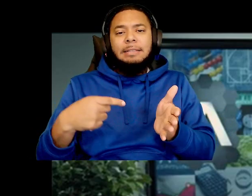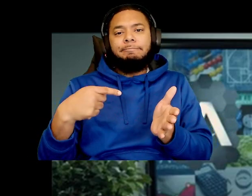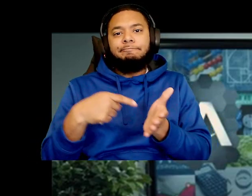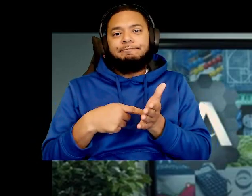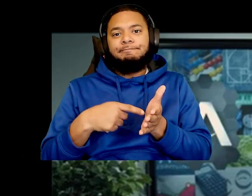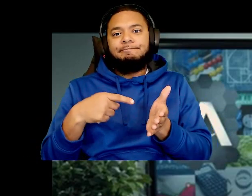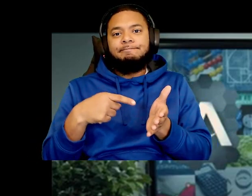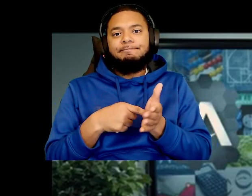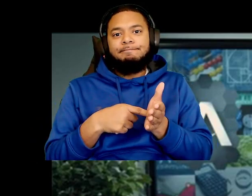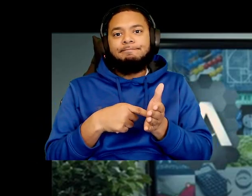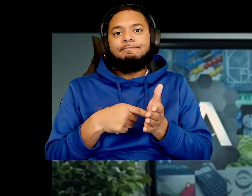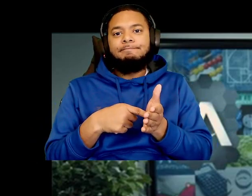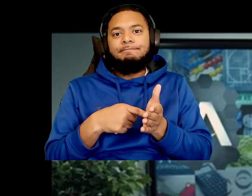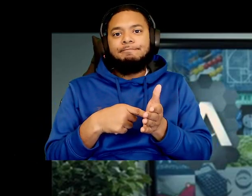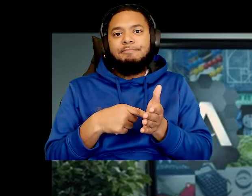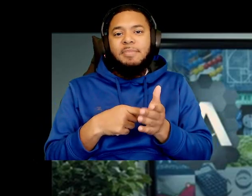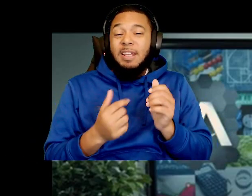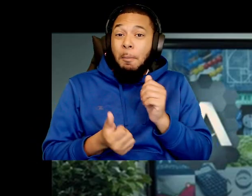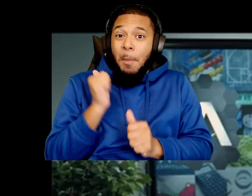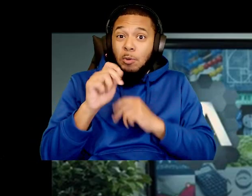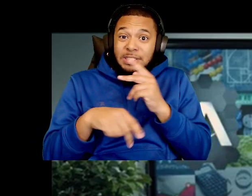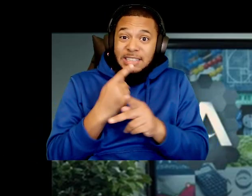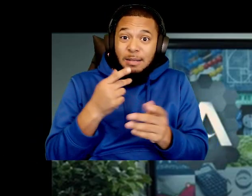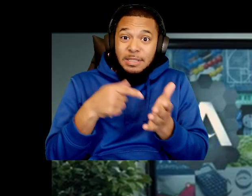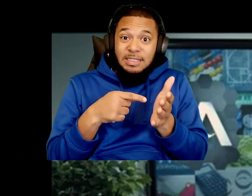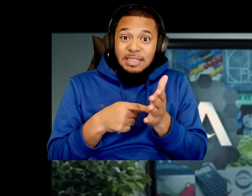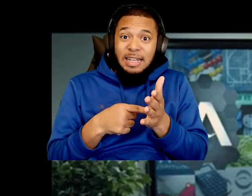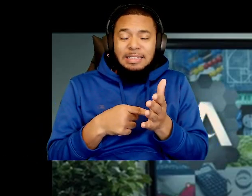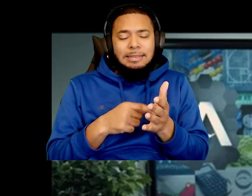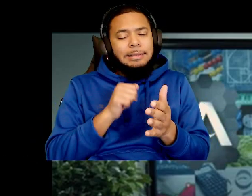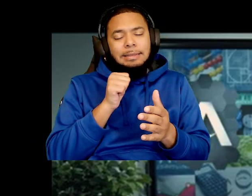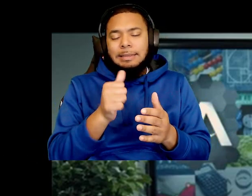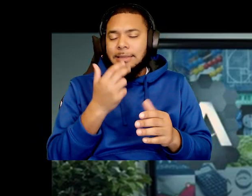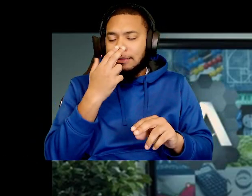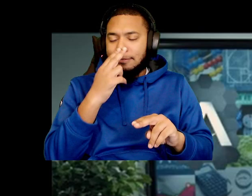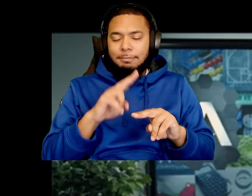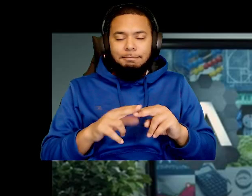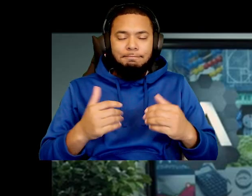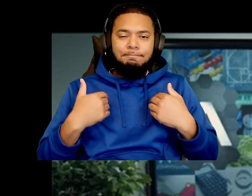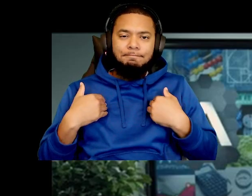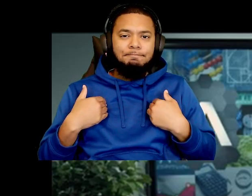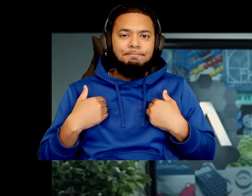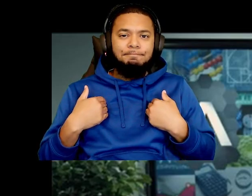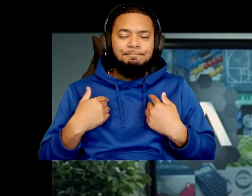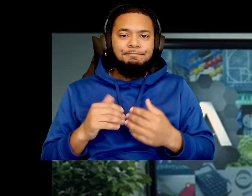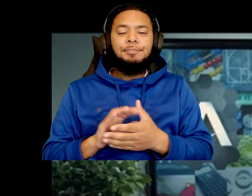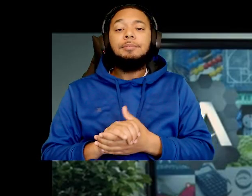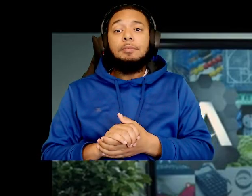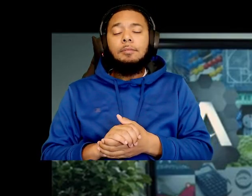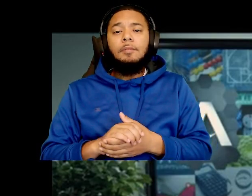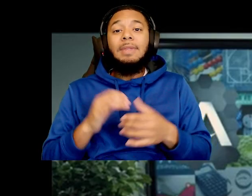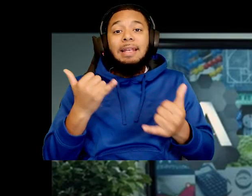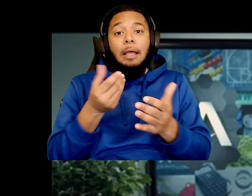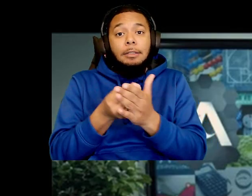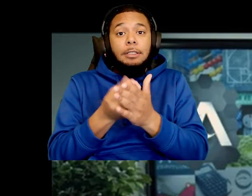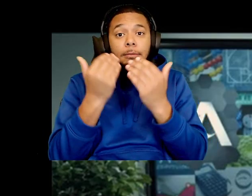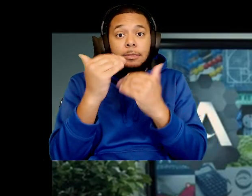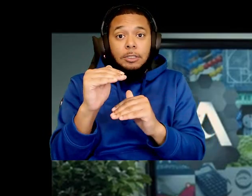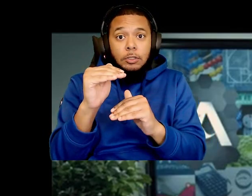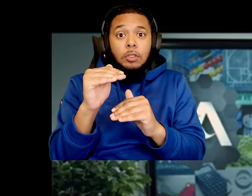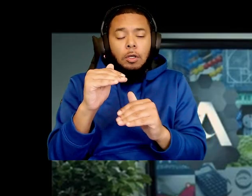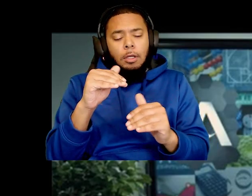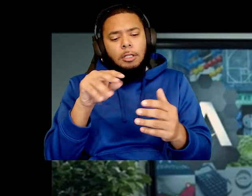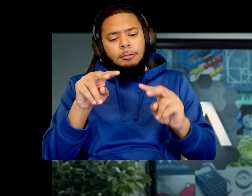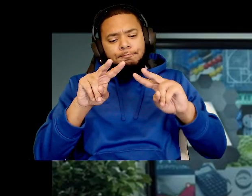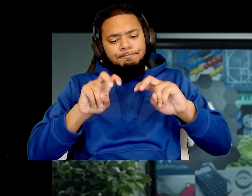debt are not really great to have. So let's take a look at this budget and learn about the different types